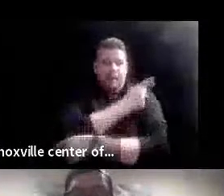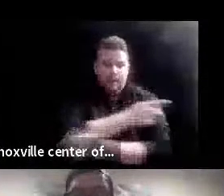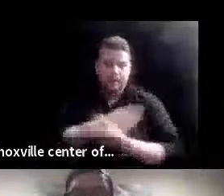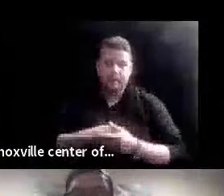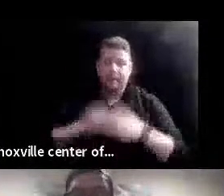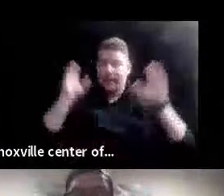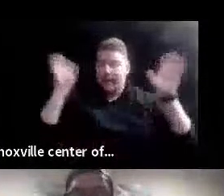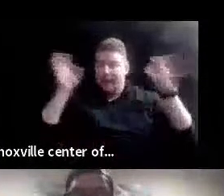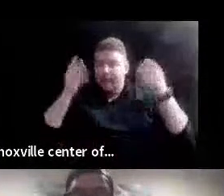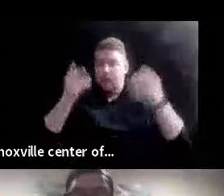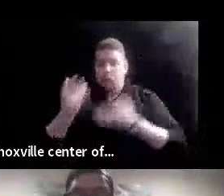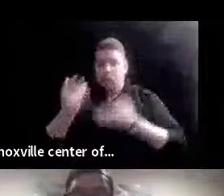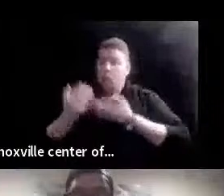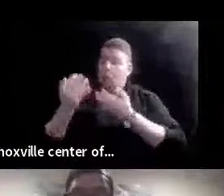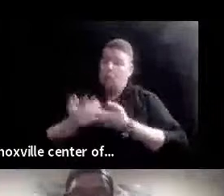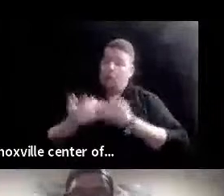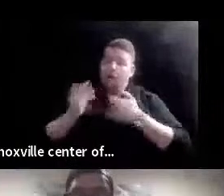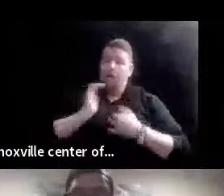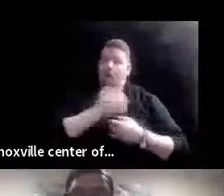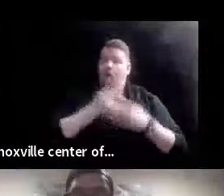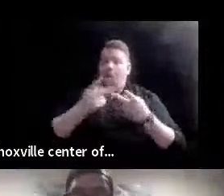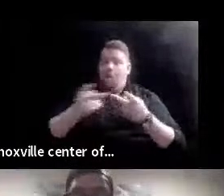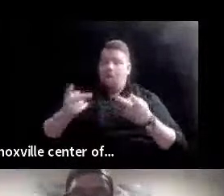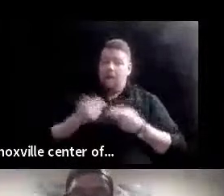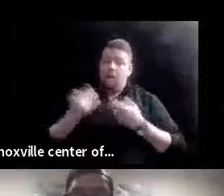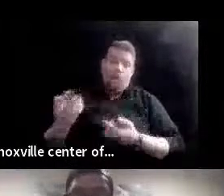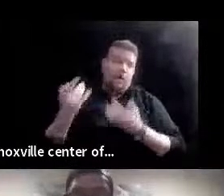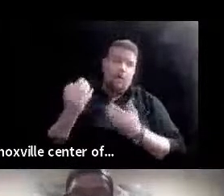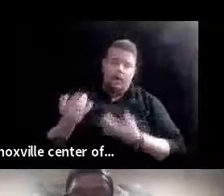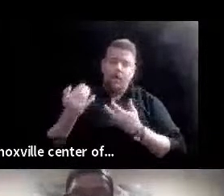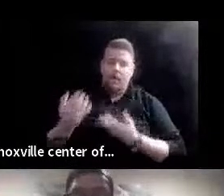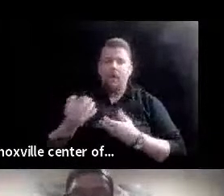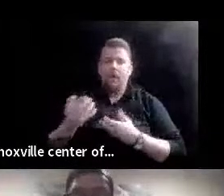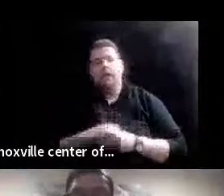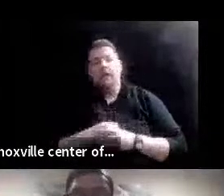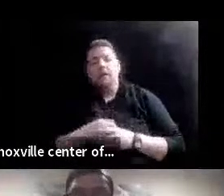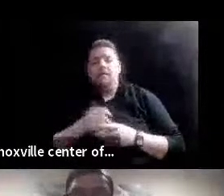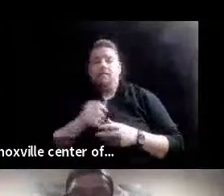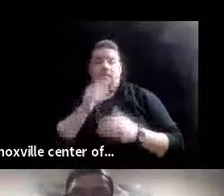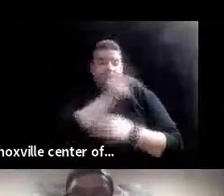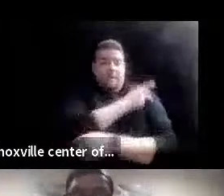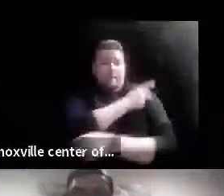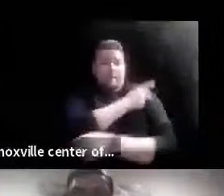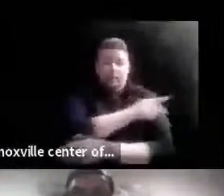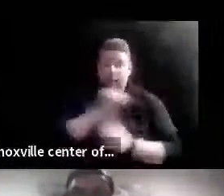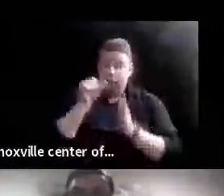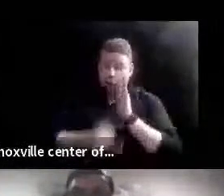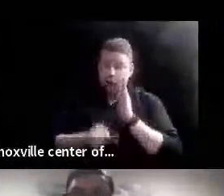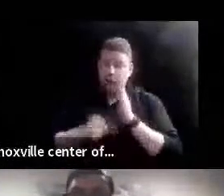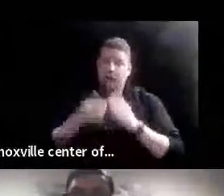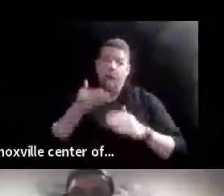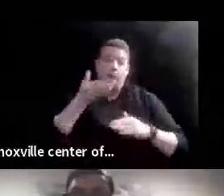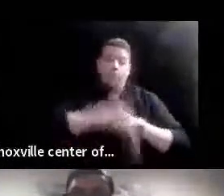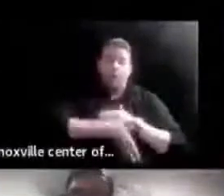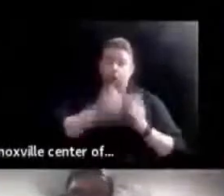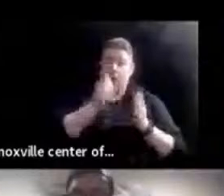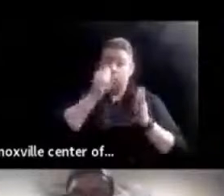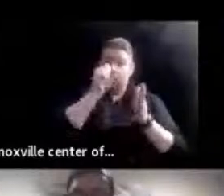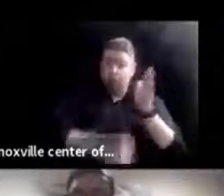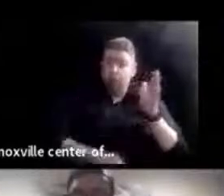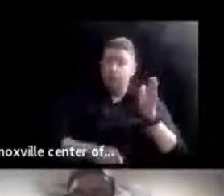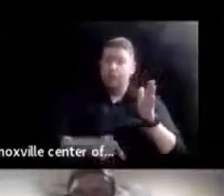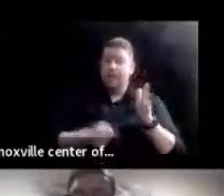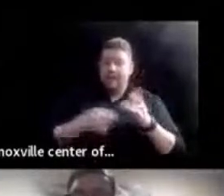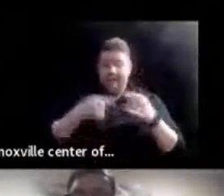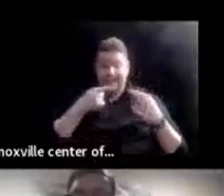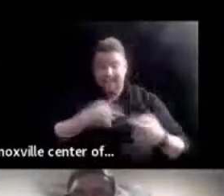ambulances are having to wait at our facilities. If we have patients who are having surgery and post-operatively we're having difficulty in a